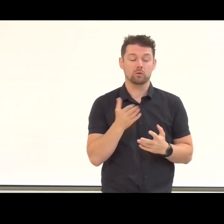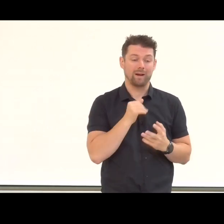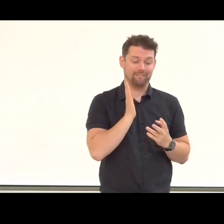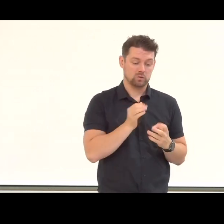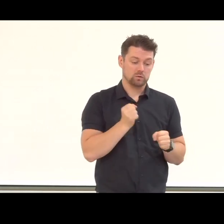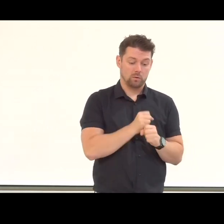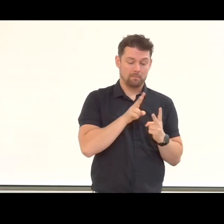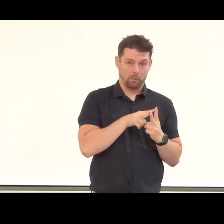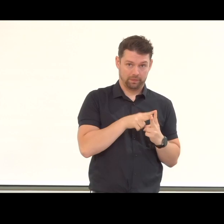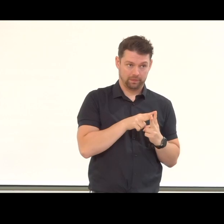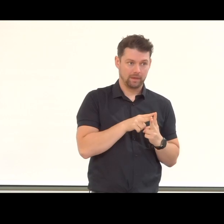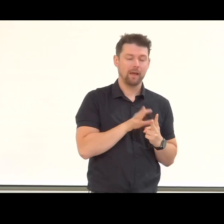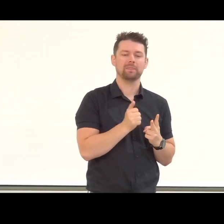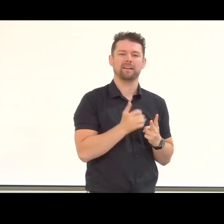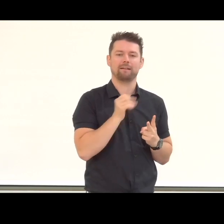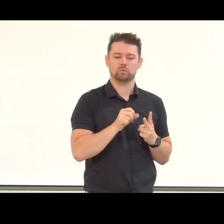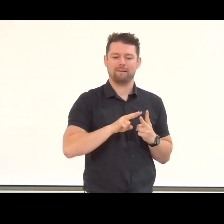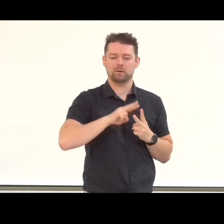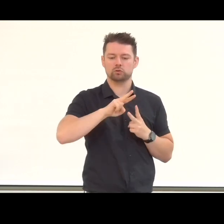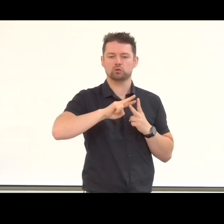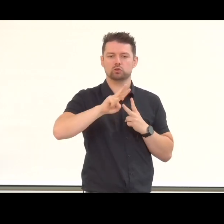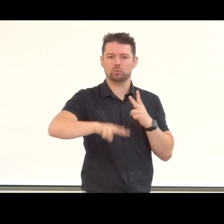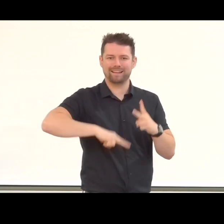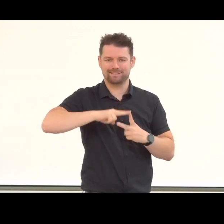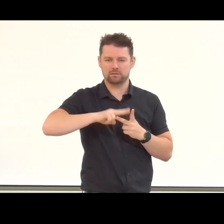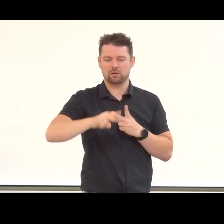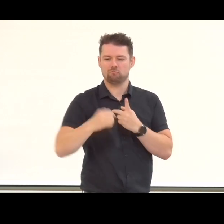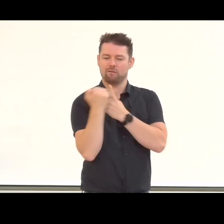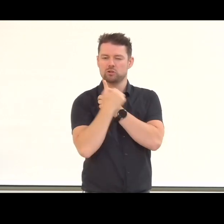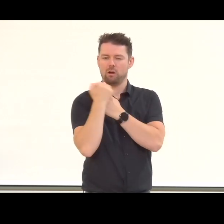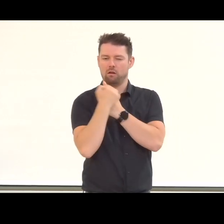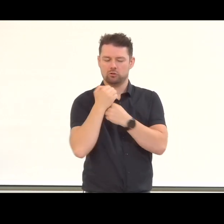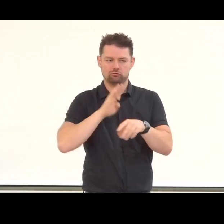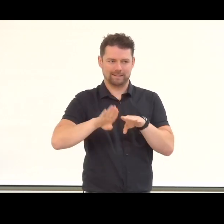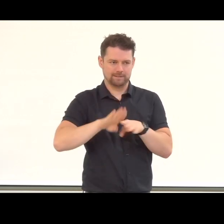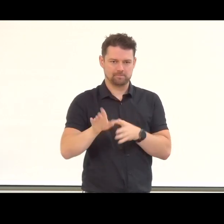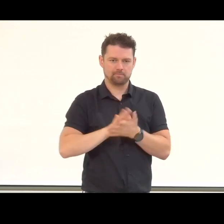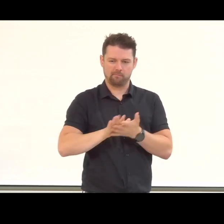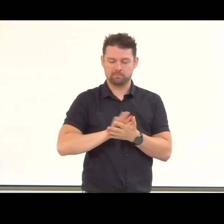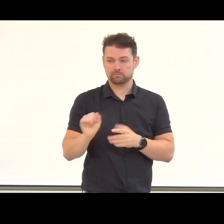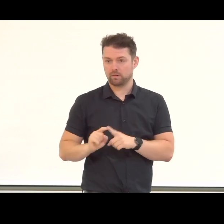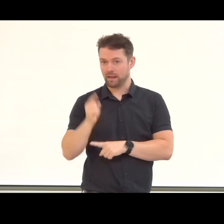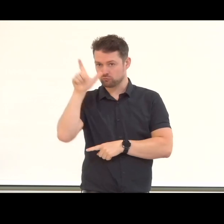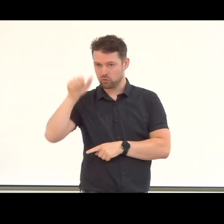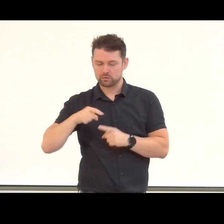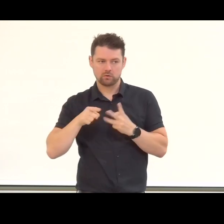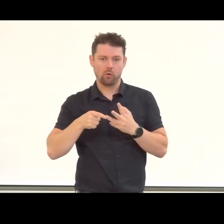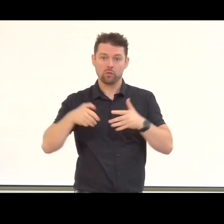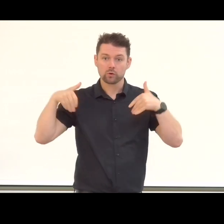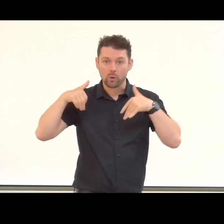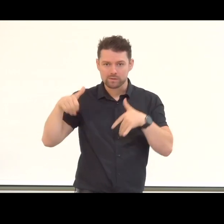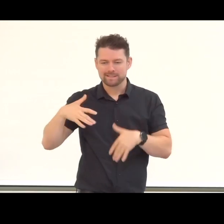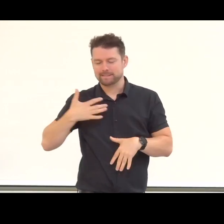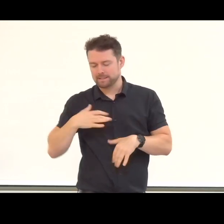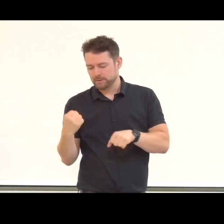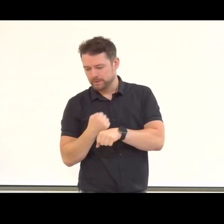do an advanced training, or we do have like these refresher trainings where we gather the analog astronauts and some of the GOSTs just to boot up the